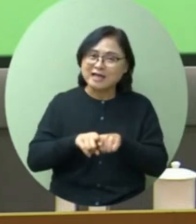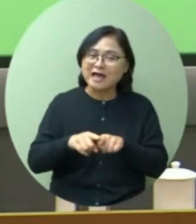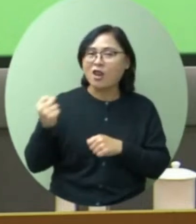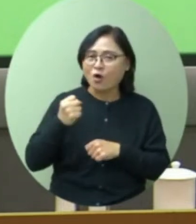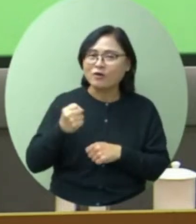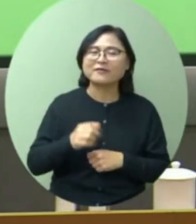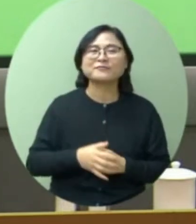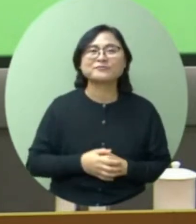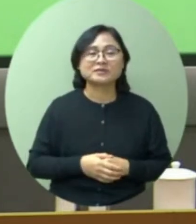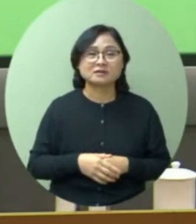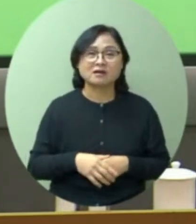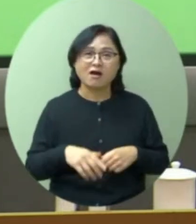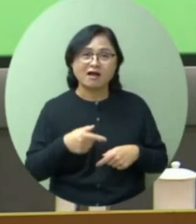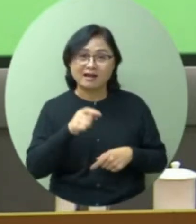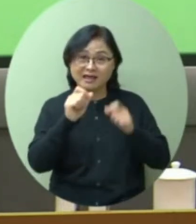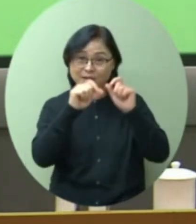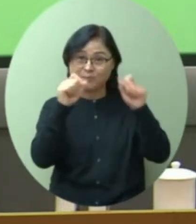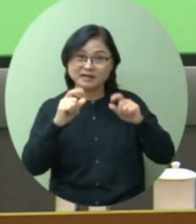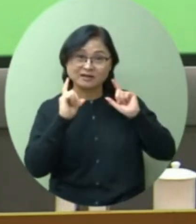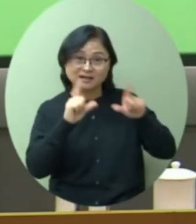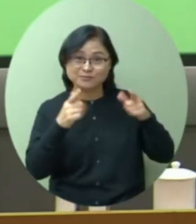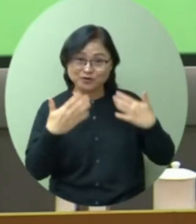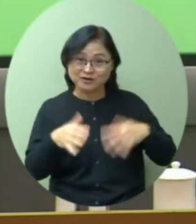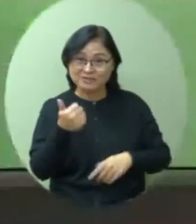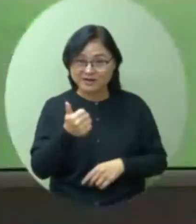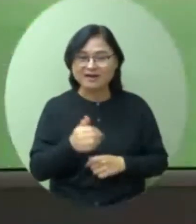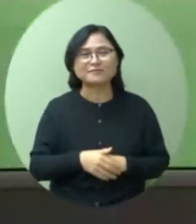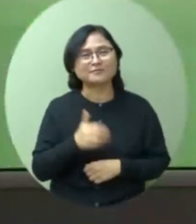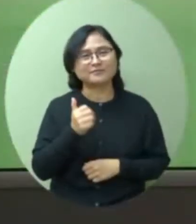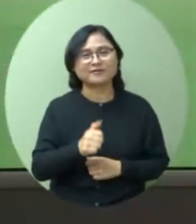I hope I have answered your questions. Next question.